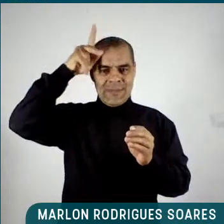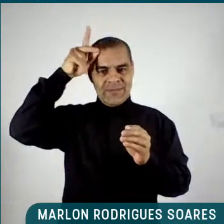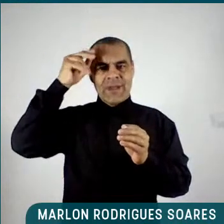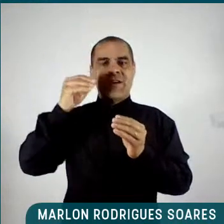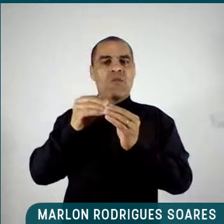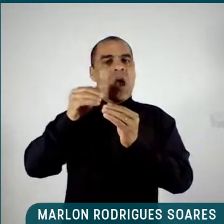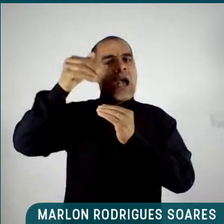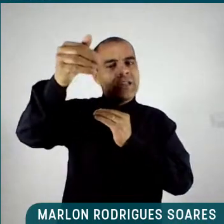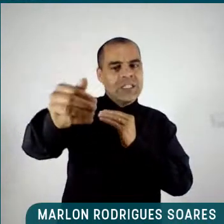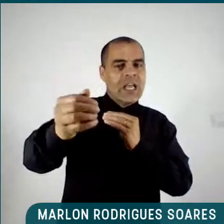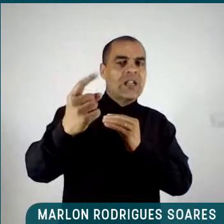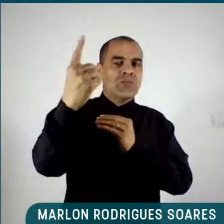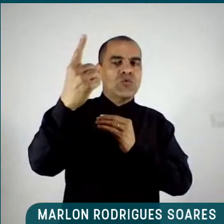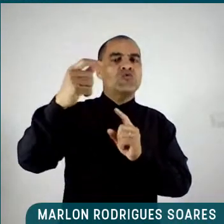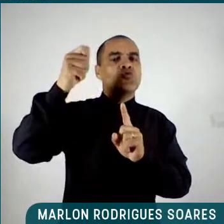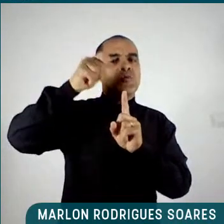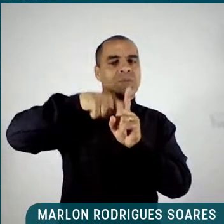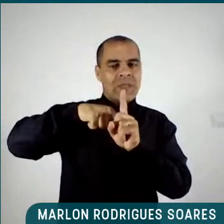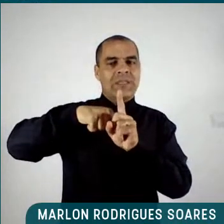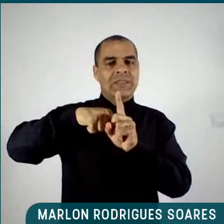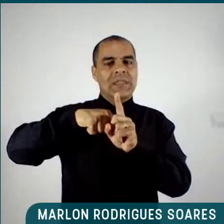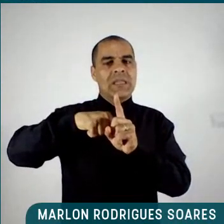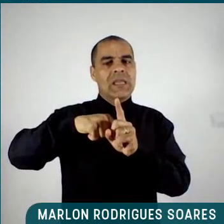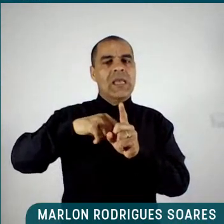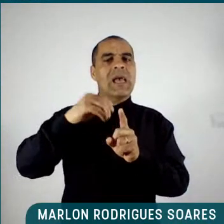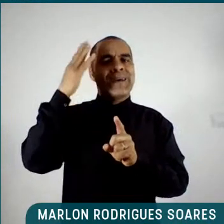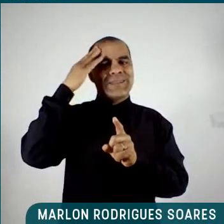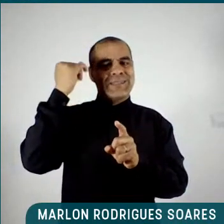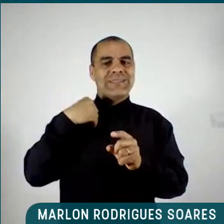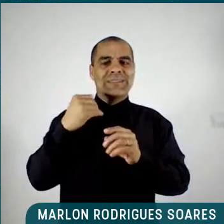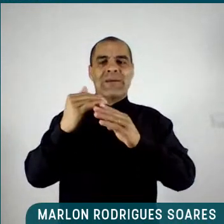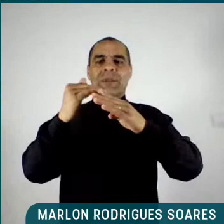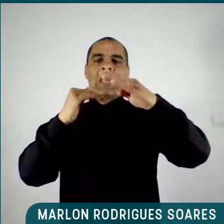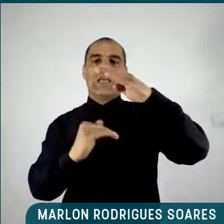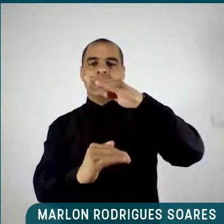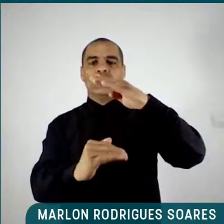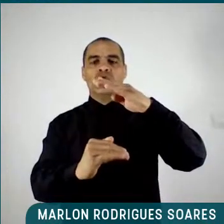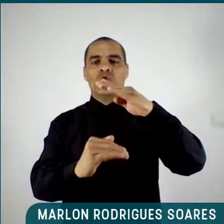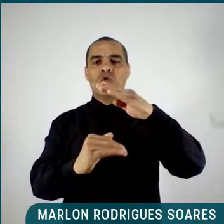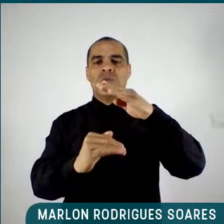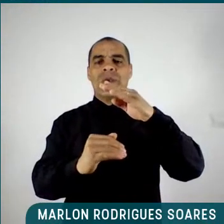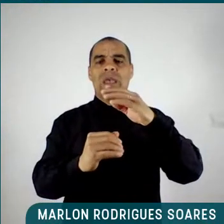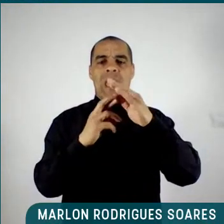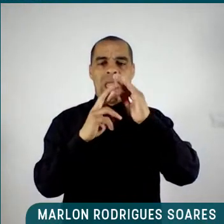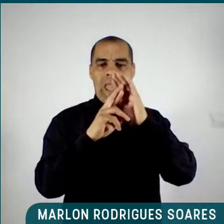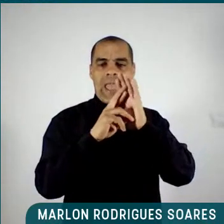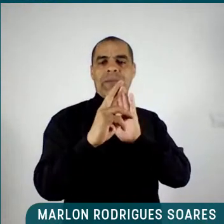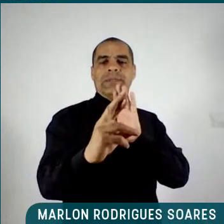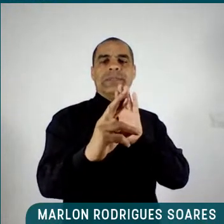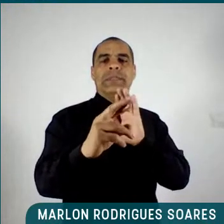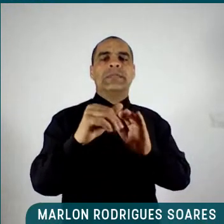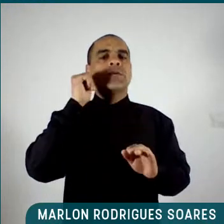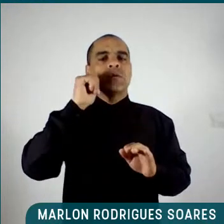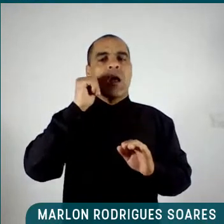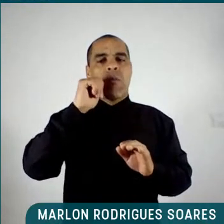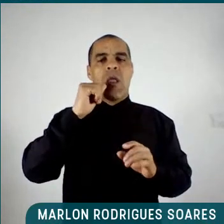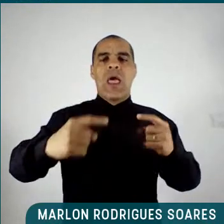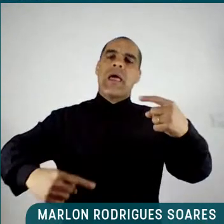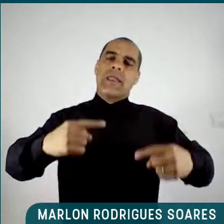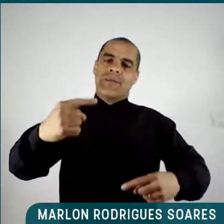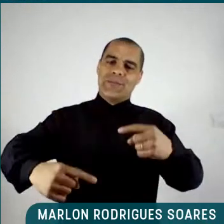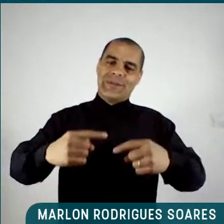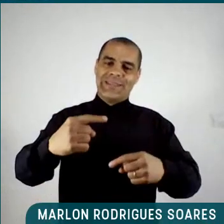is being used as a violence against women. So when and in politics that also happens, and